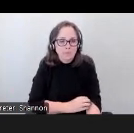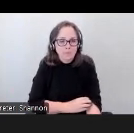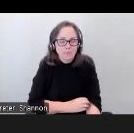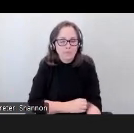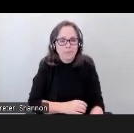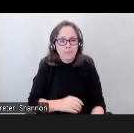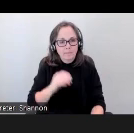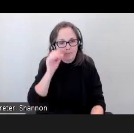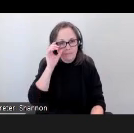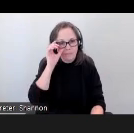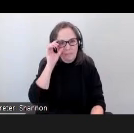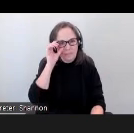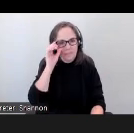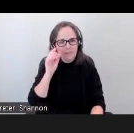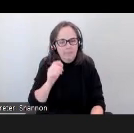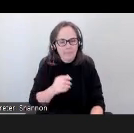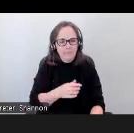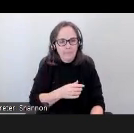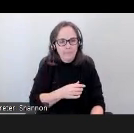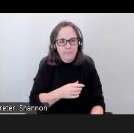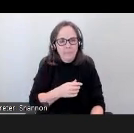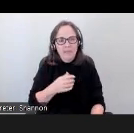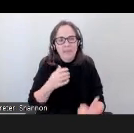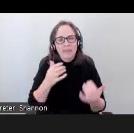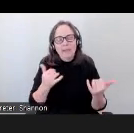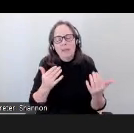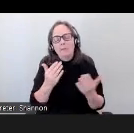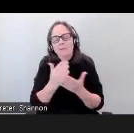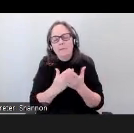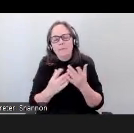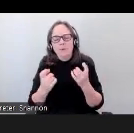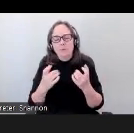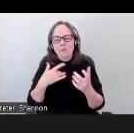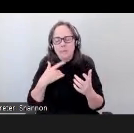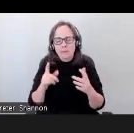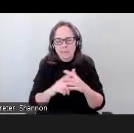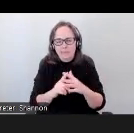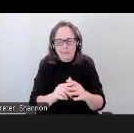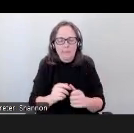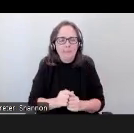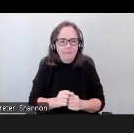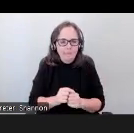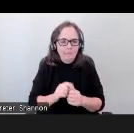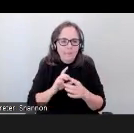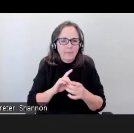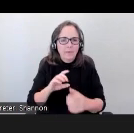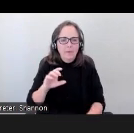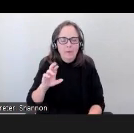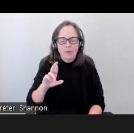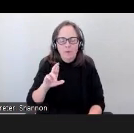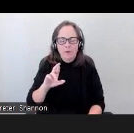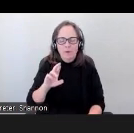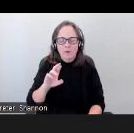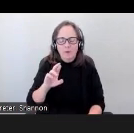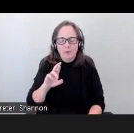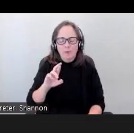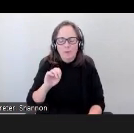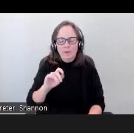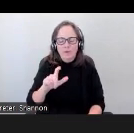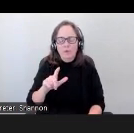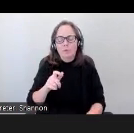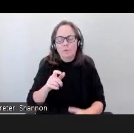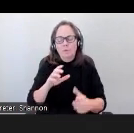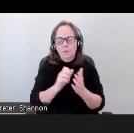transitioning to some of the ongoing questions in rectal cancer management. Again,